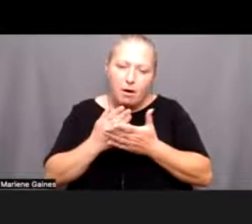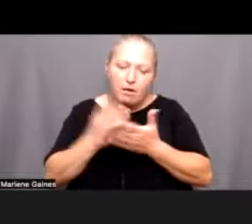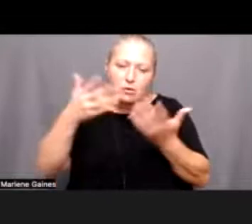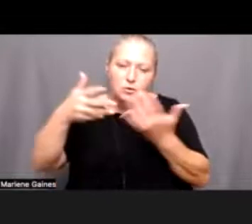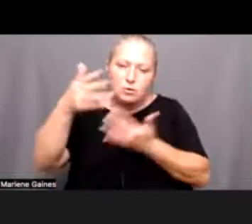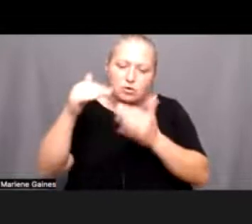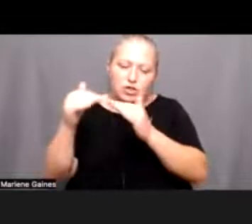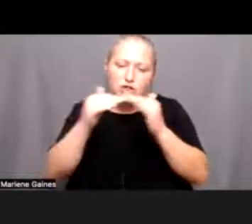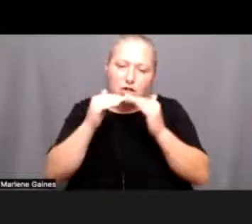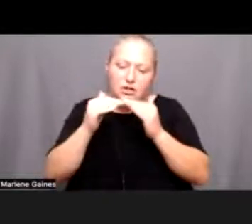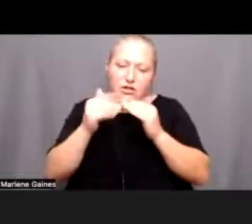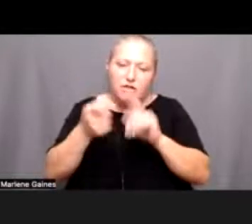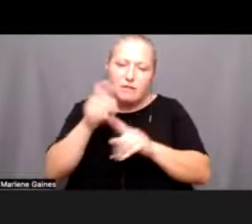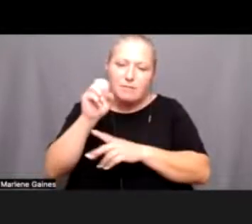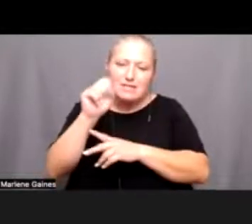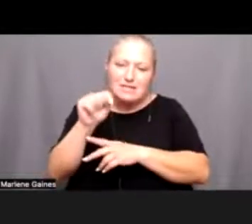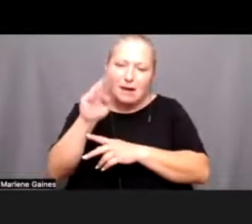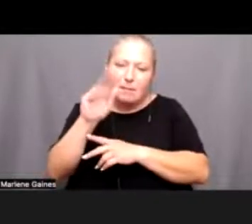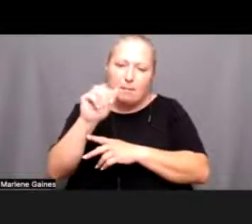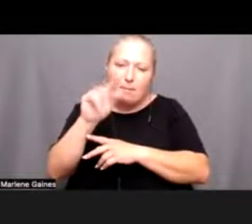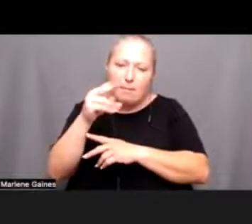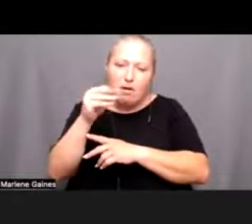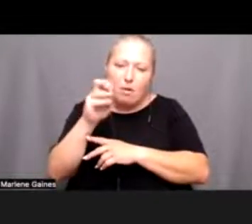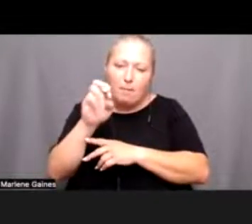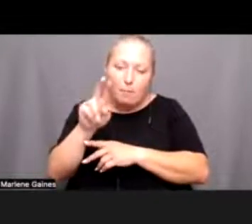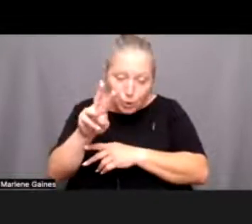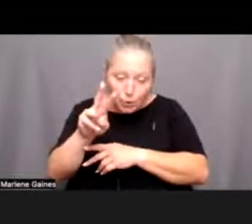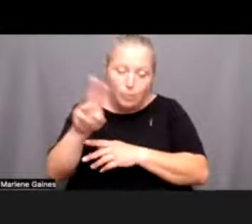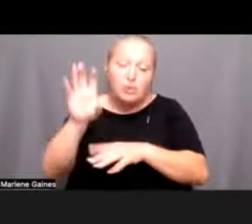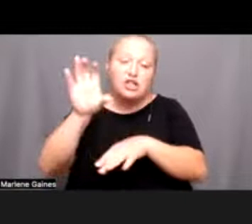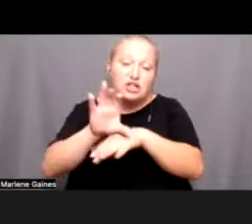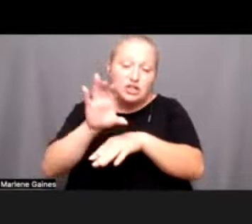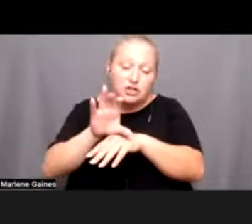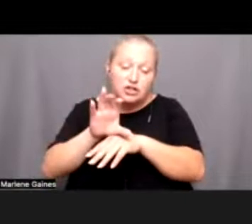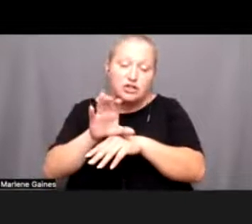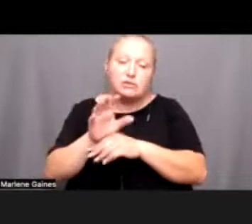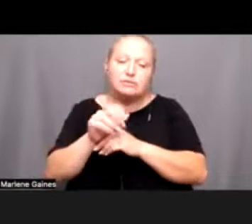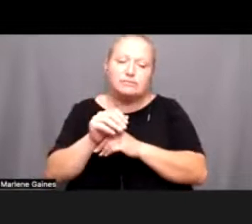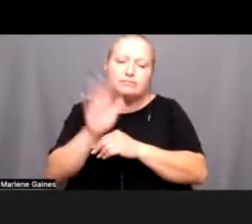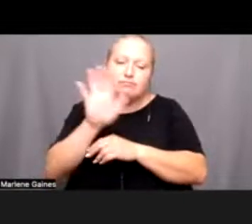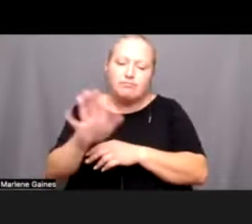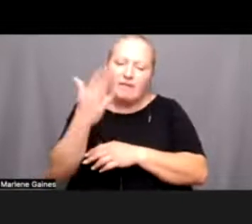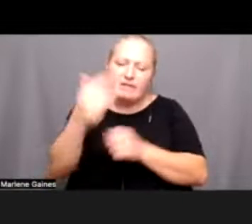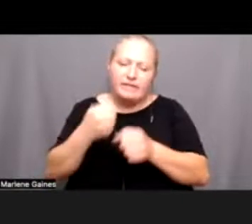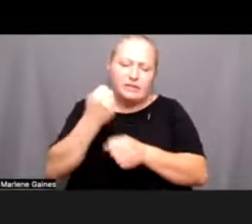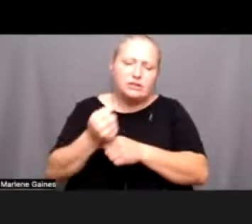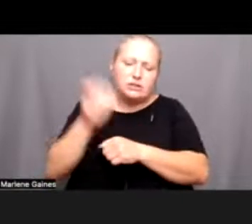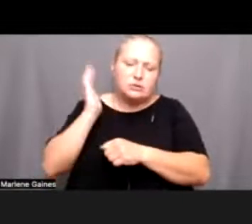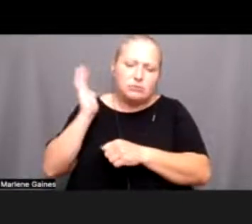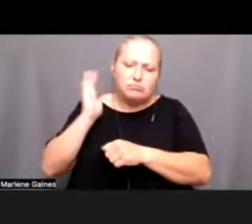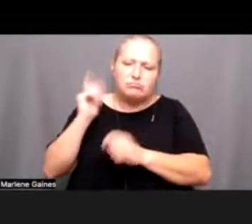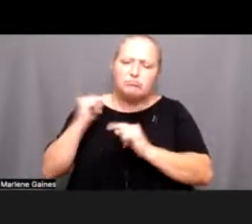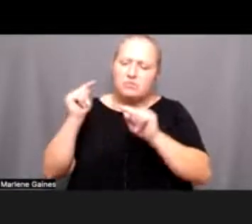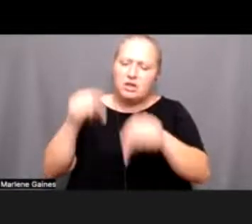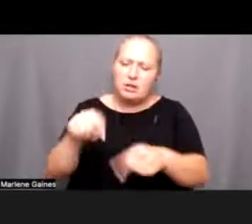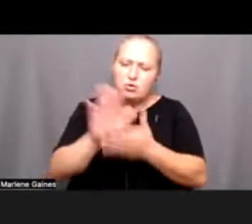Justice Ministry from St. Bartholomew's Church. And about 15 years ago, we came to the school